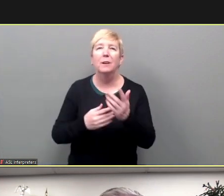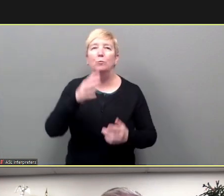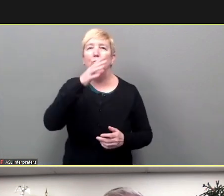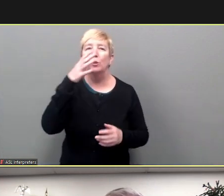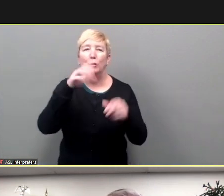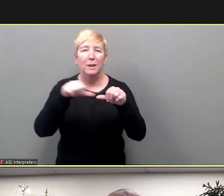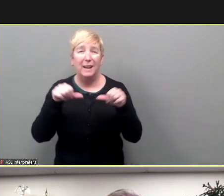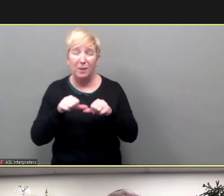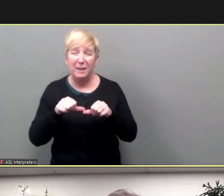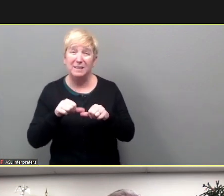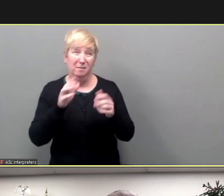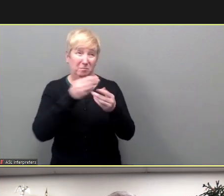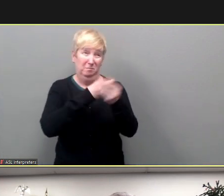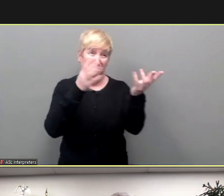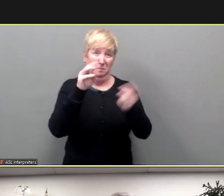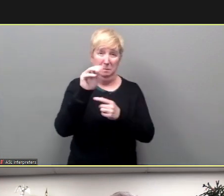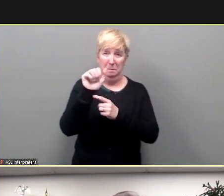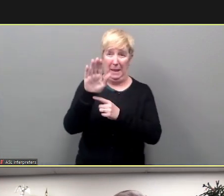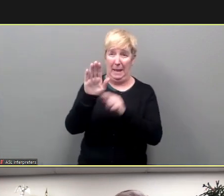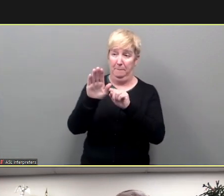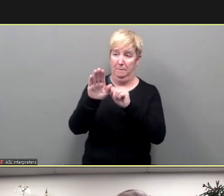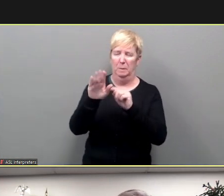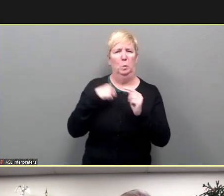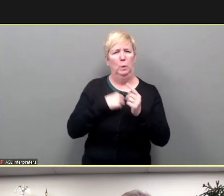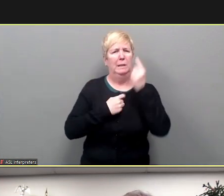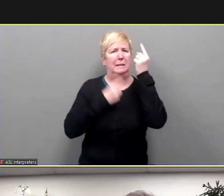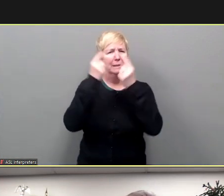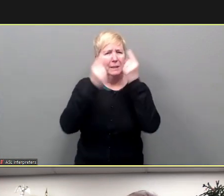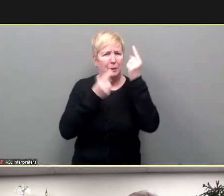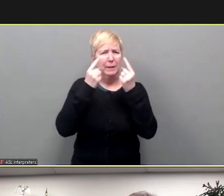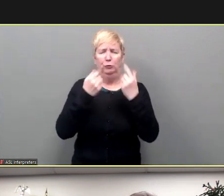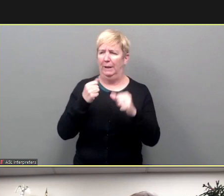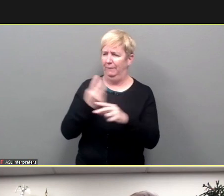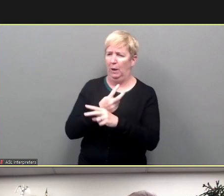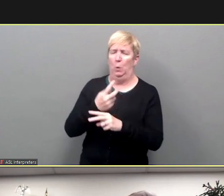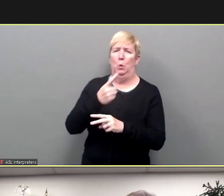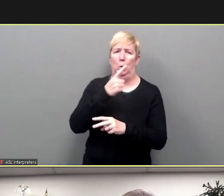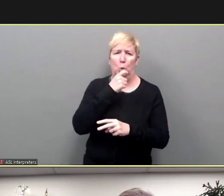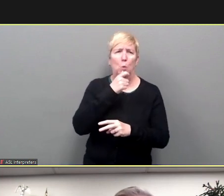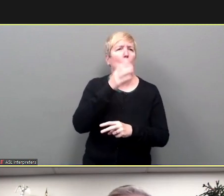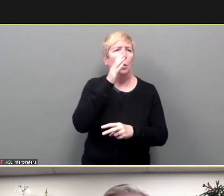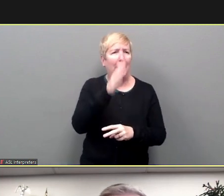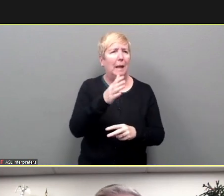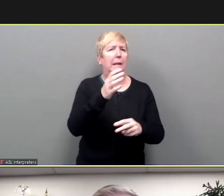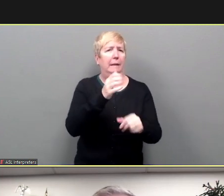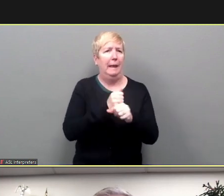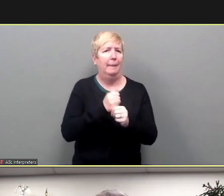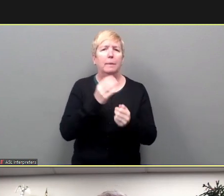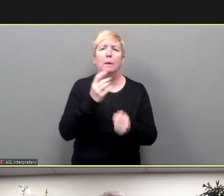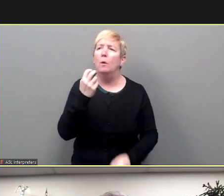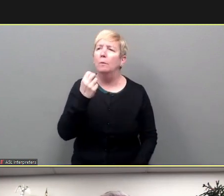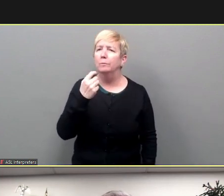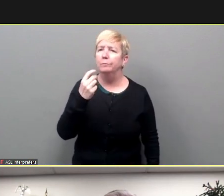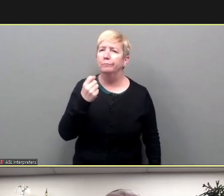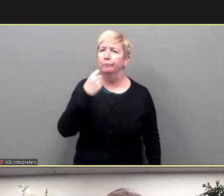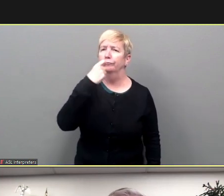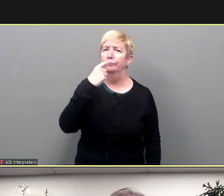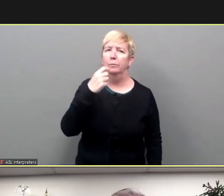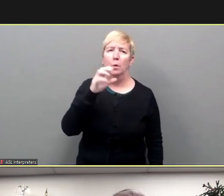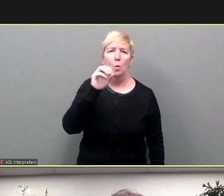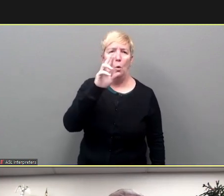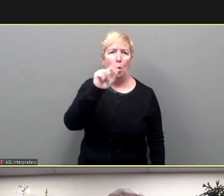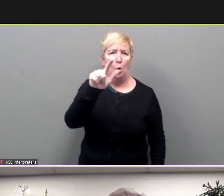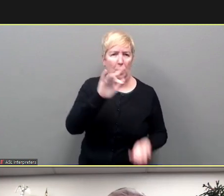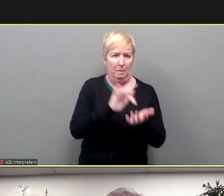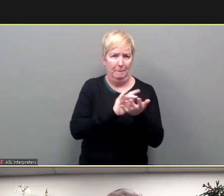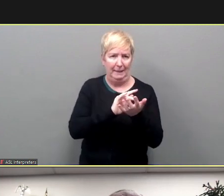MAB is something we're considering as we figure out who to give the oral agents that may be coming out soon. And